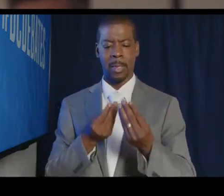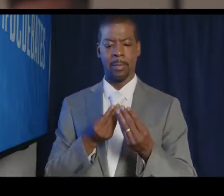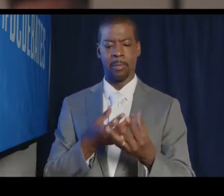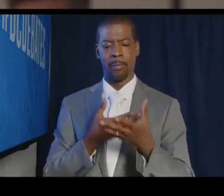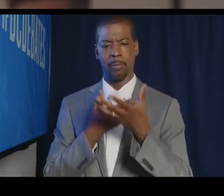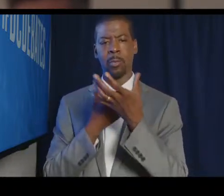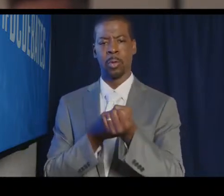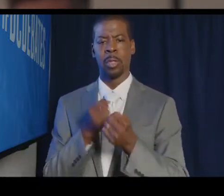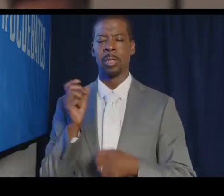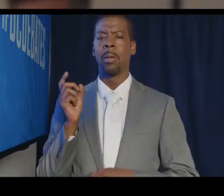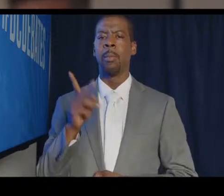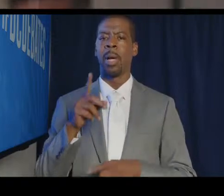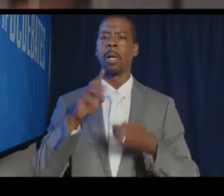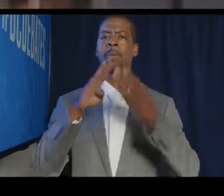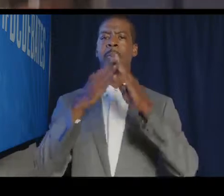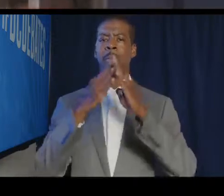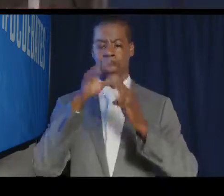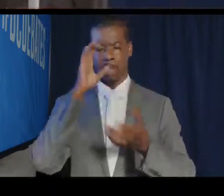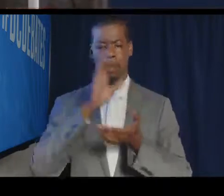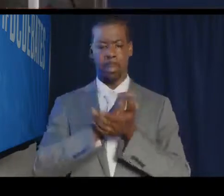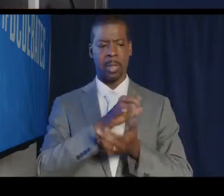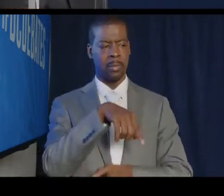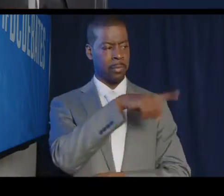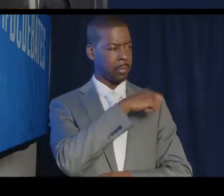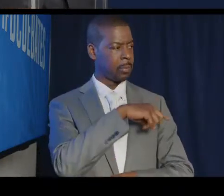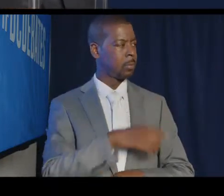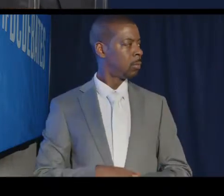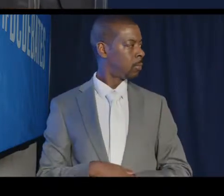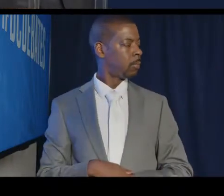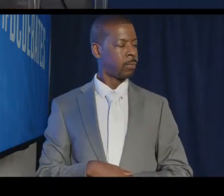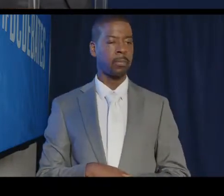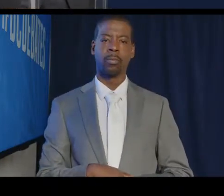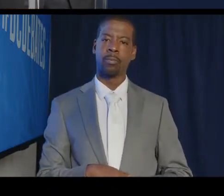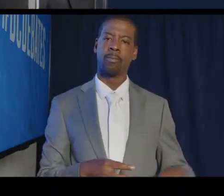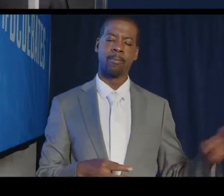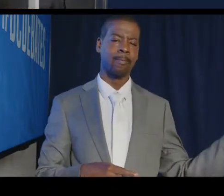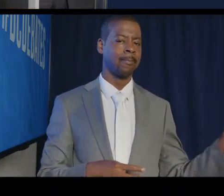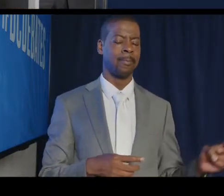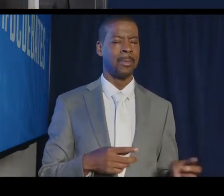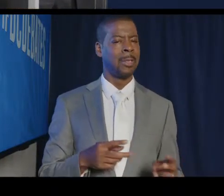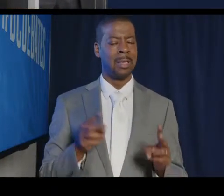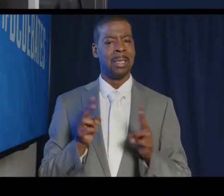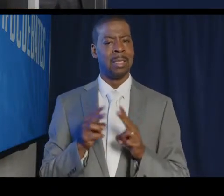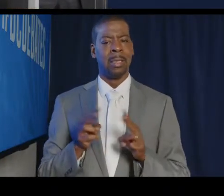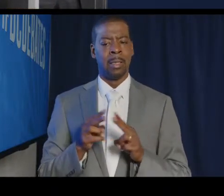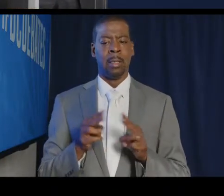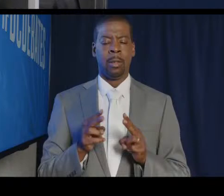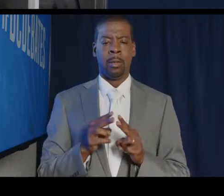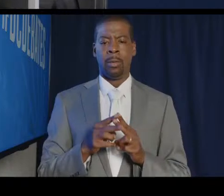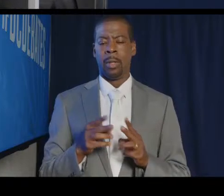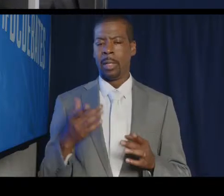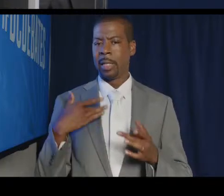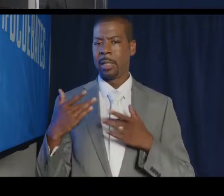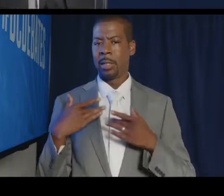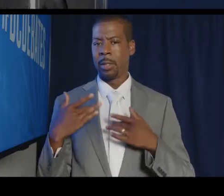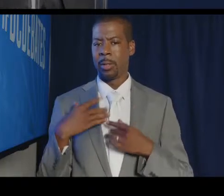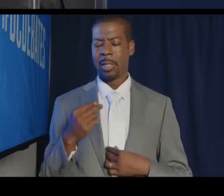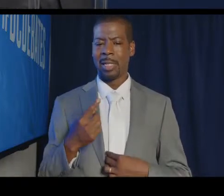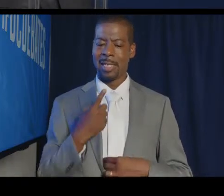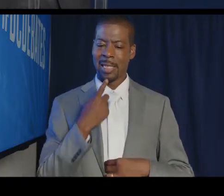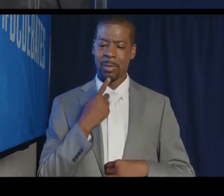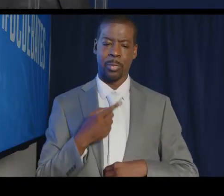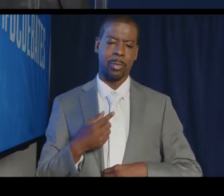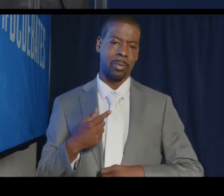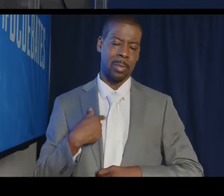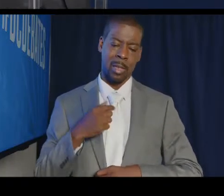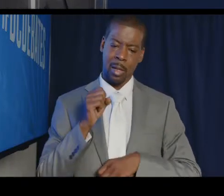And Councilmember White, I'll start with you. This is an issue, and I'm troubled as well as a resident, and I'm disappointed. I